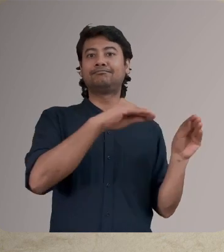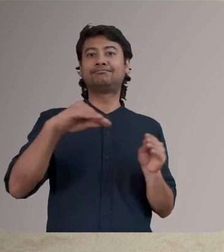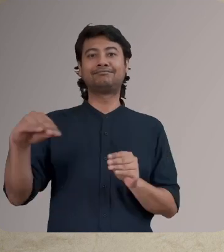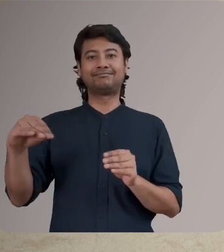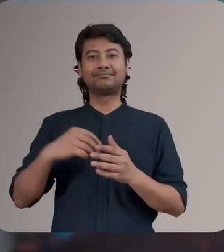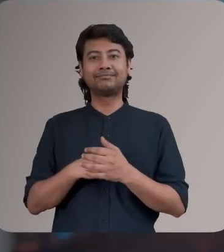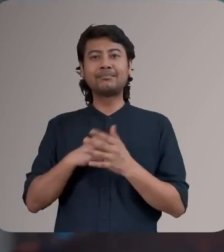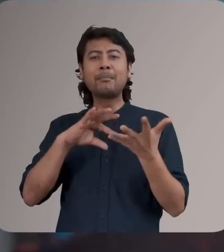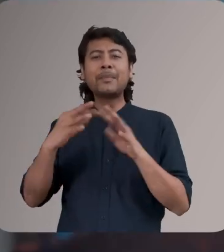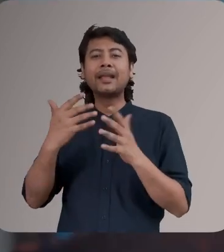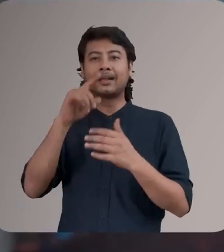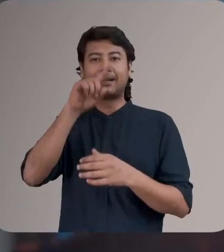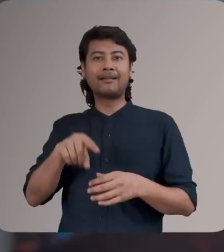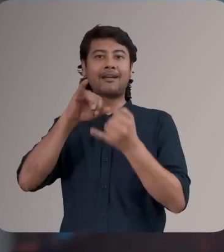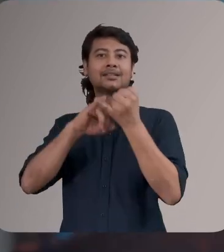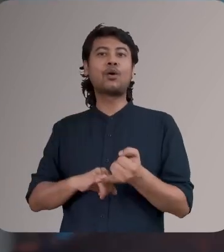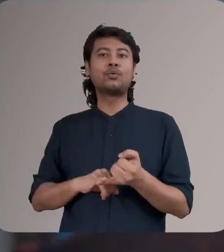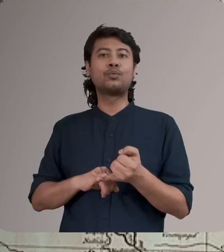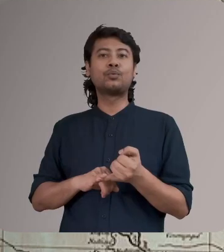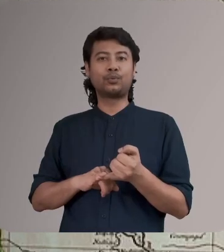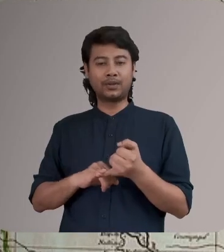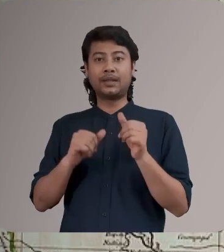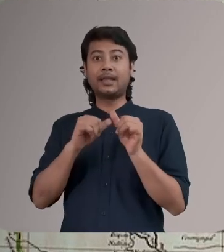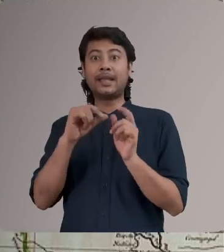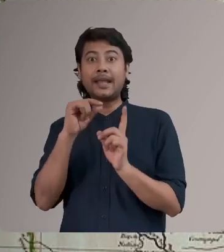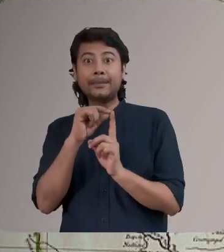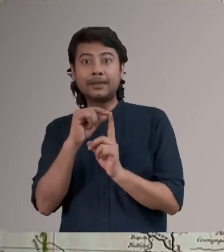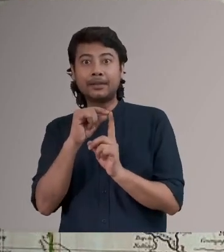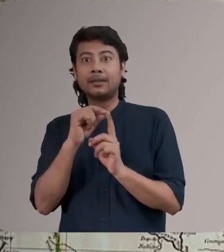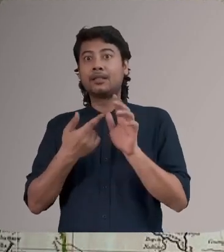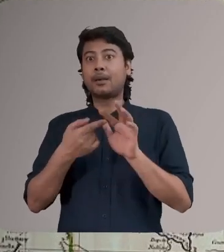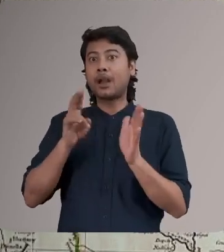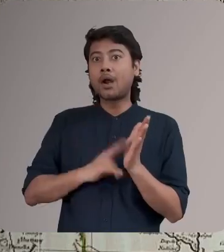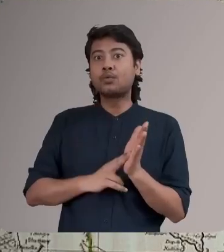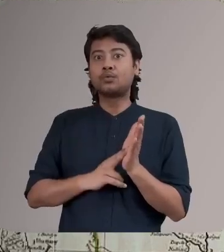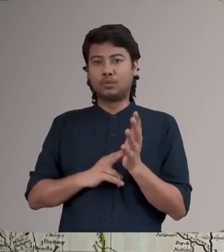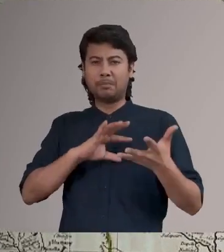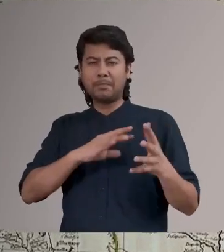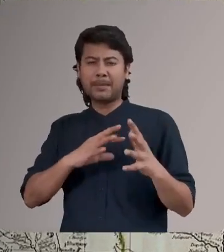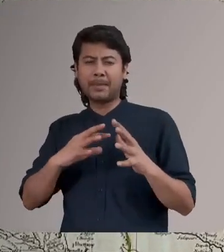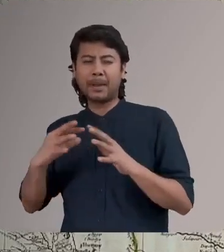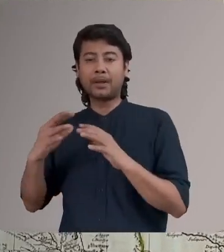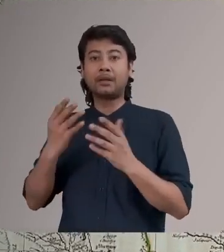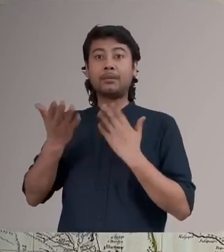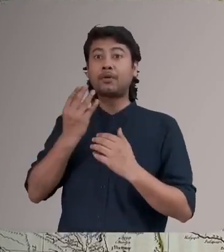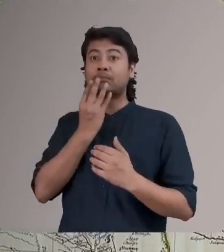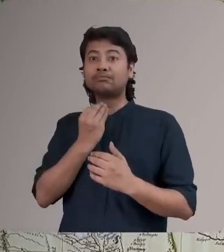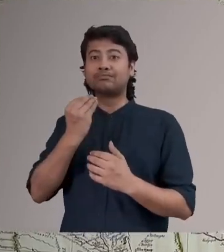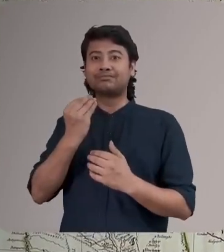bed cover. They were mostly produced in regions like the Coromandel Coast, Andhra Pradesh, and Tamil Nadu in